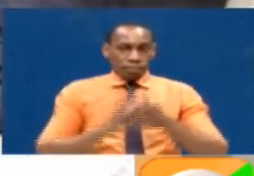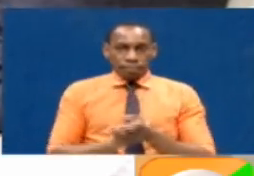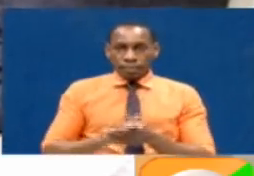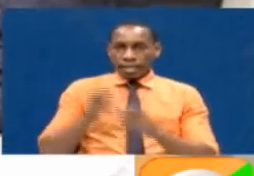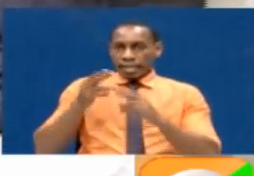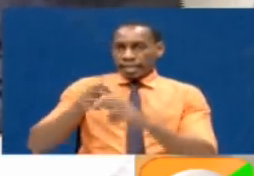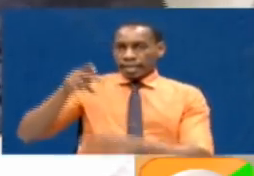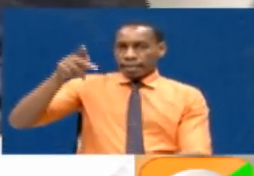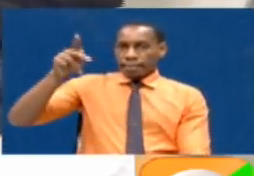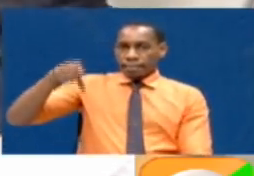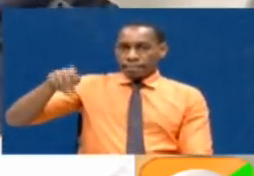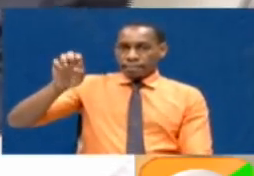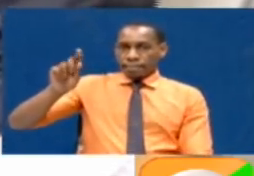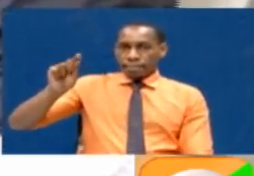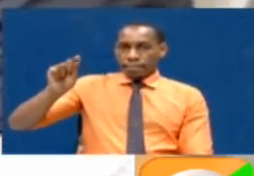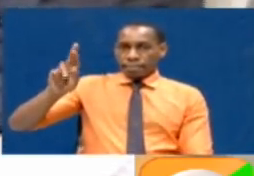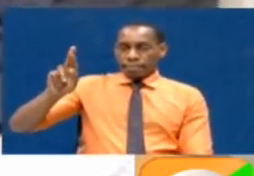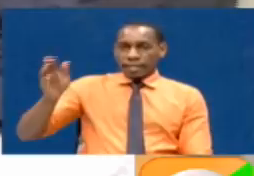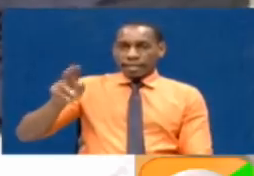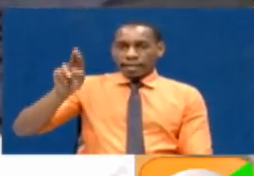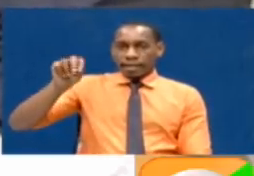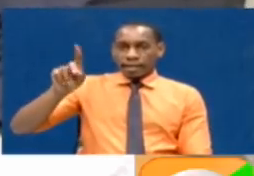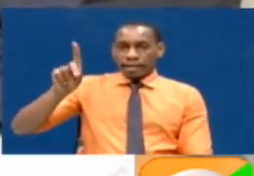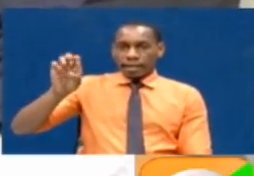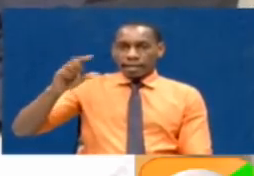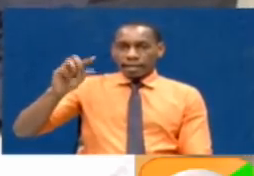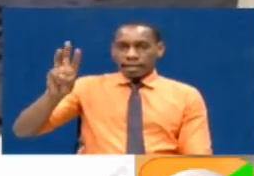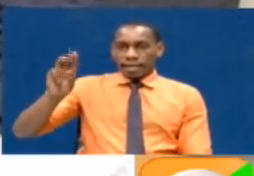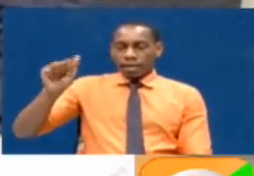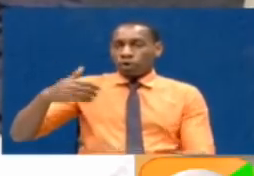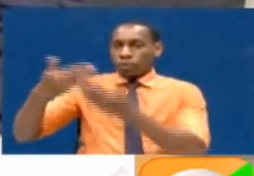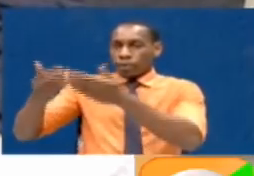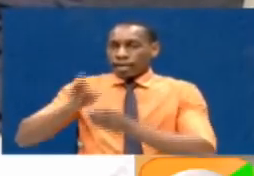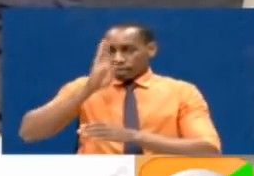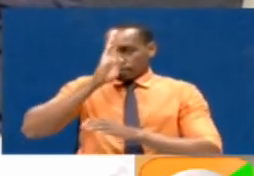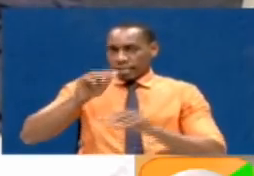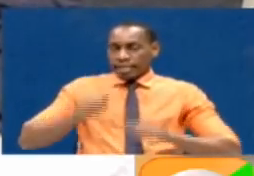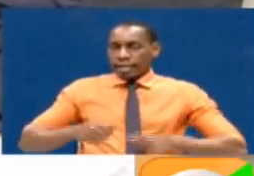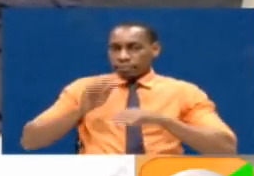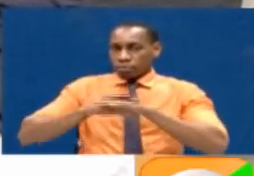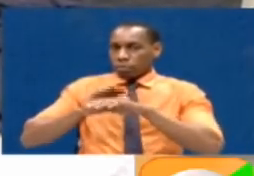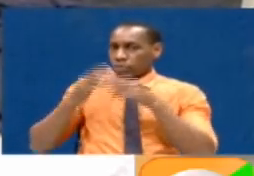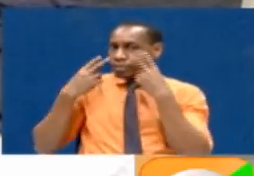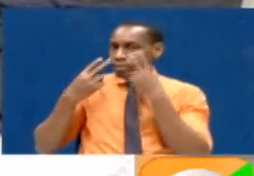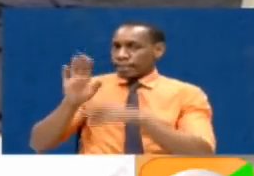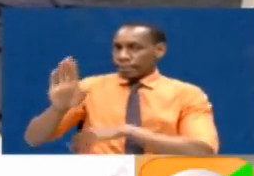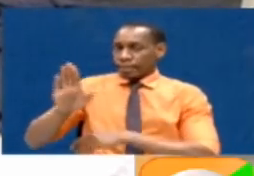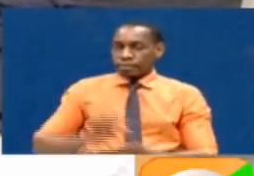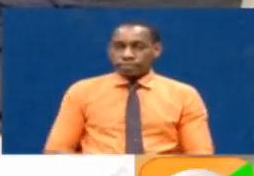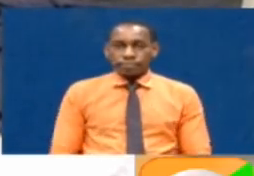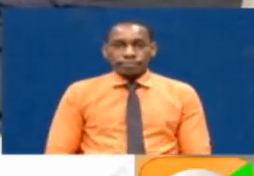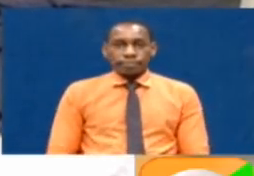Peter Ndegwa there, sir. If you can hear us, welcome to Sunday Live. Good to see you.